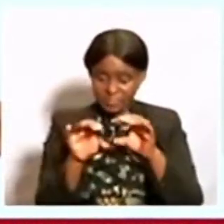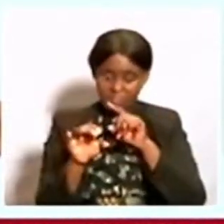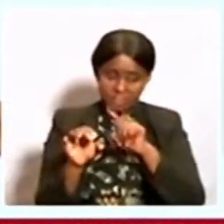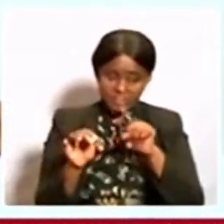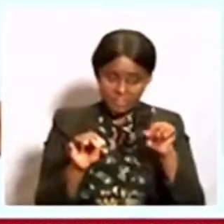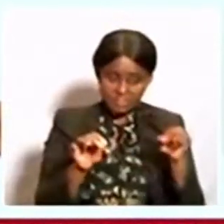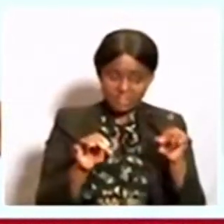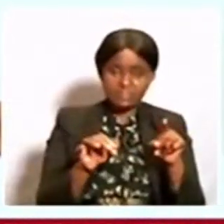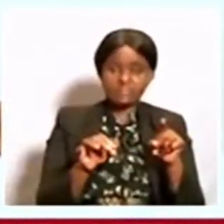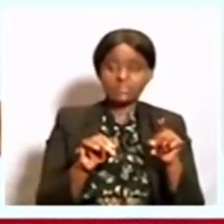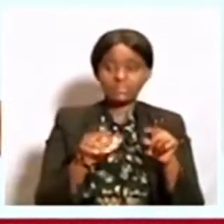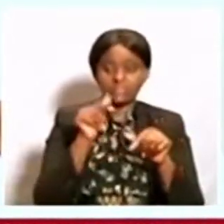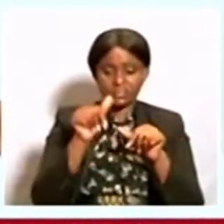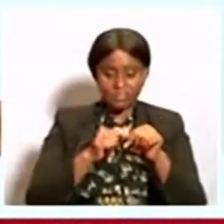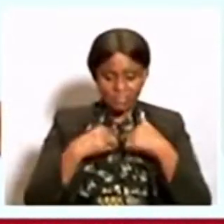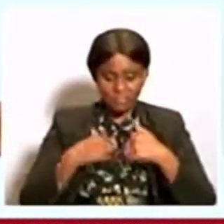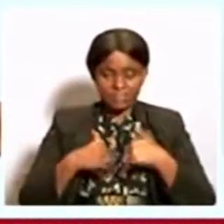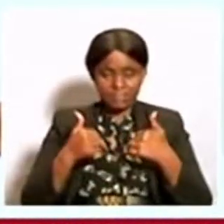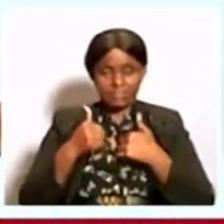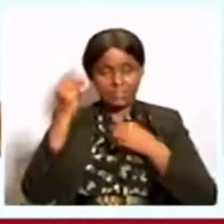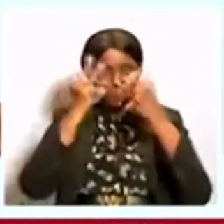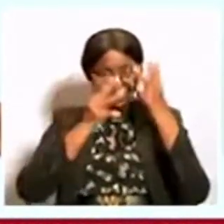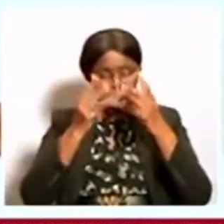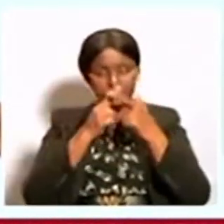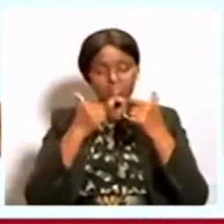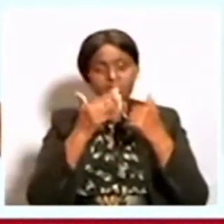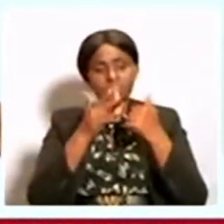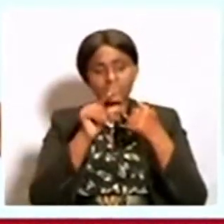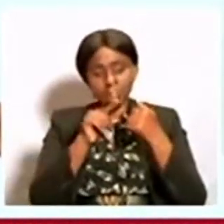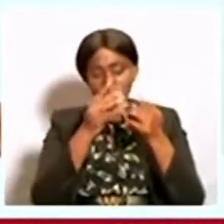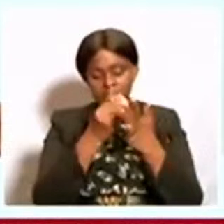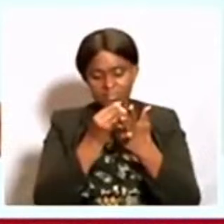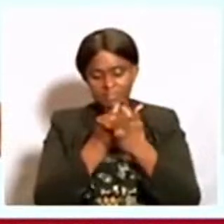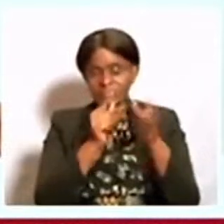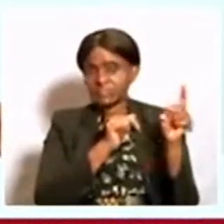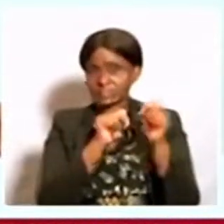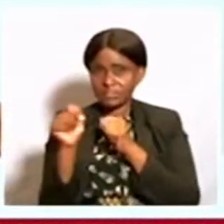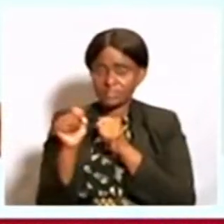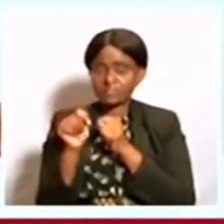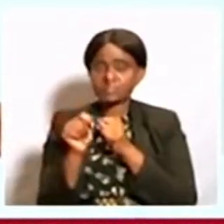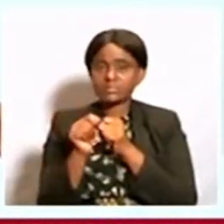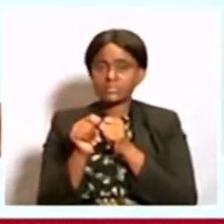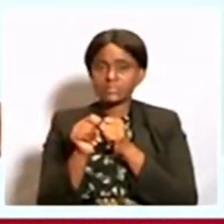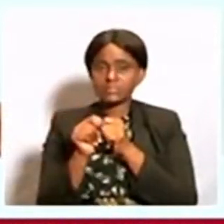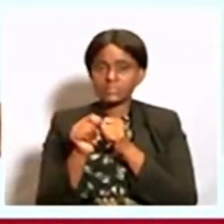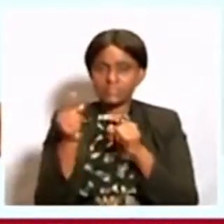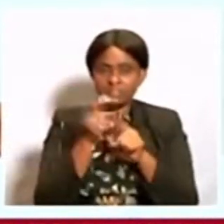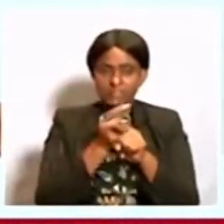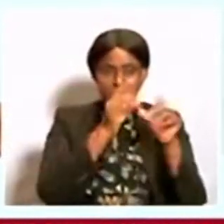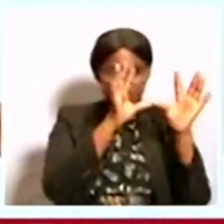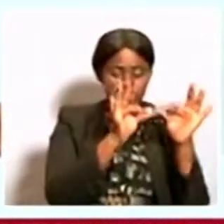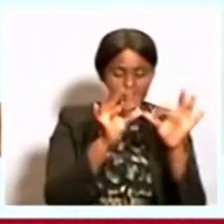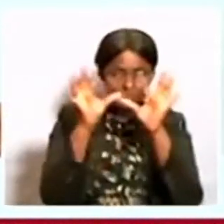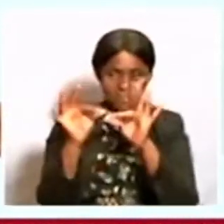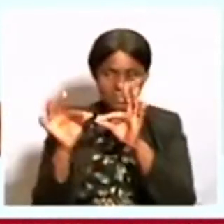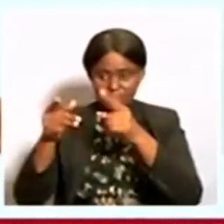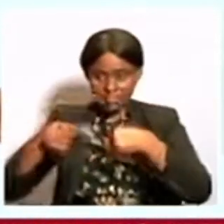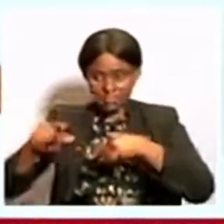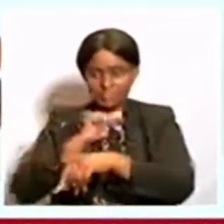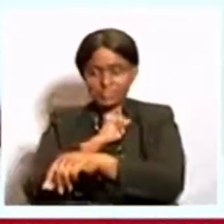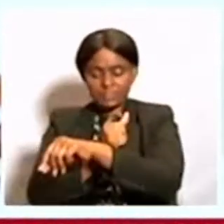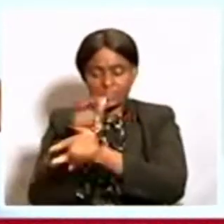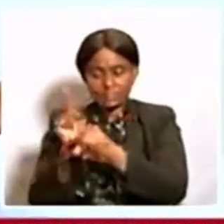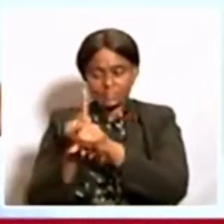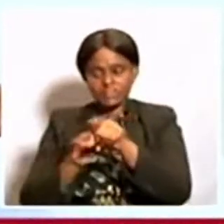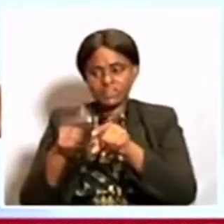do this? That's why everybody is getting concerned. This money transferred from account to account without authority. And